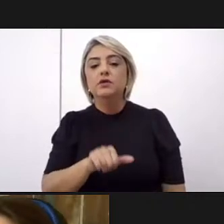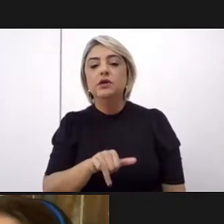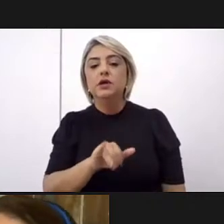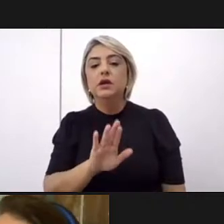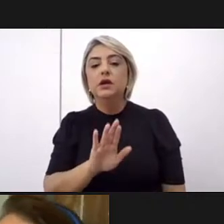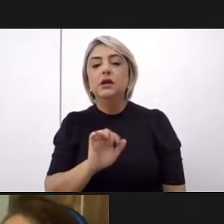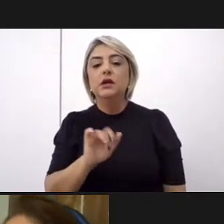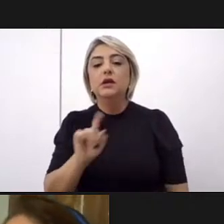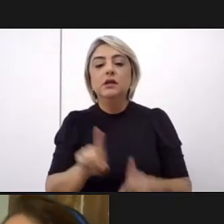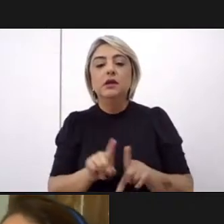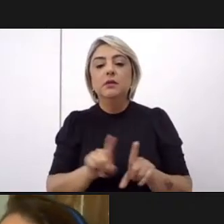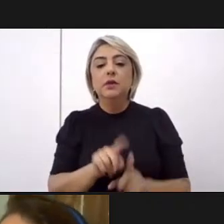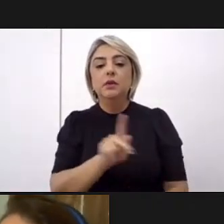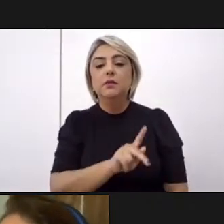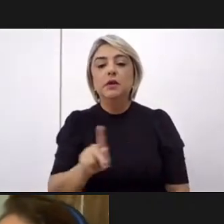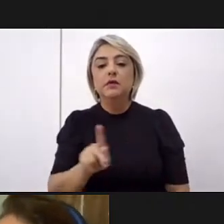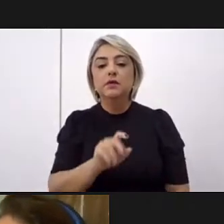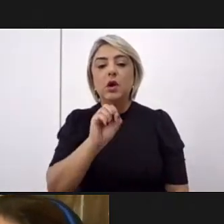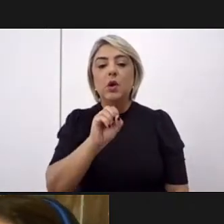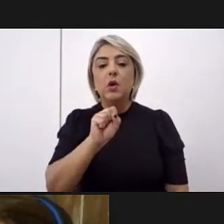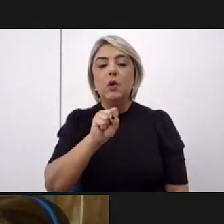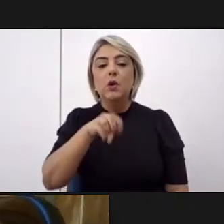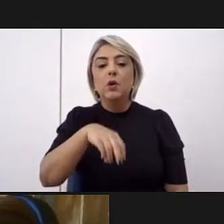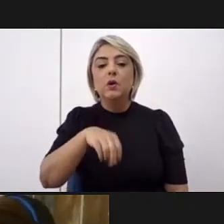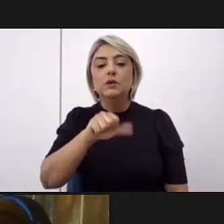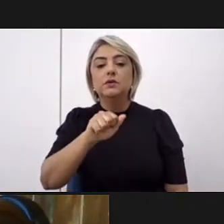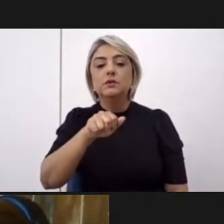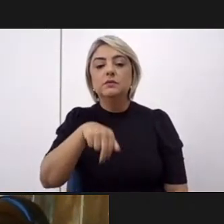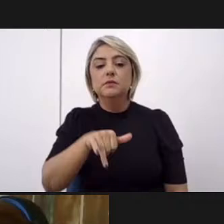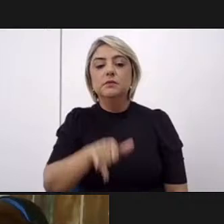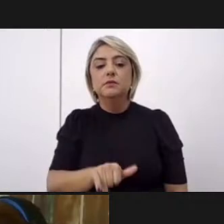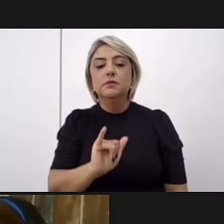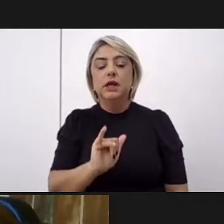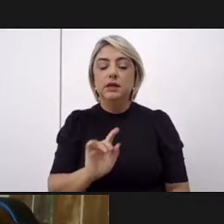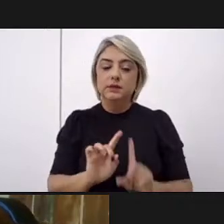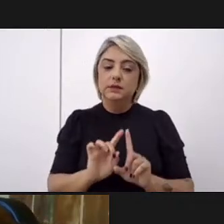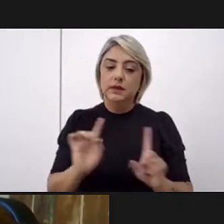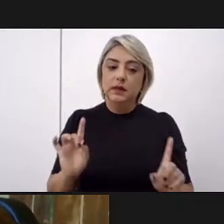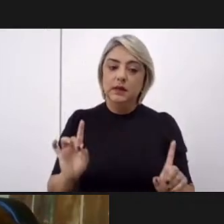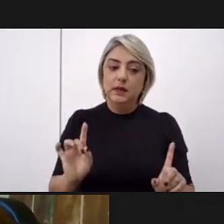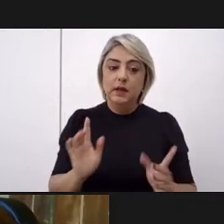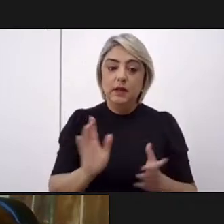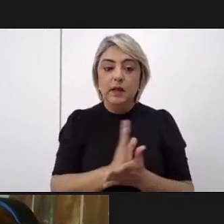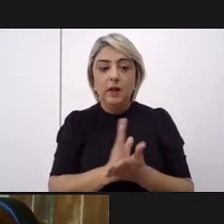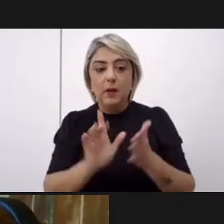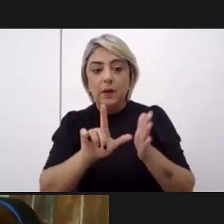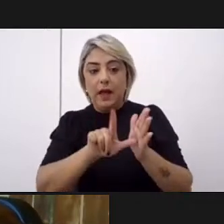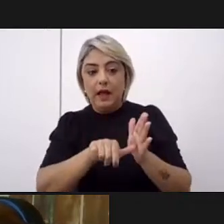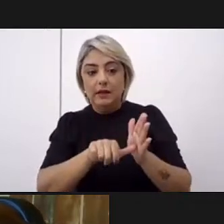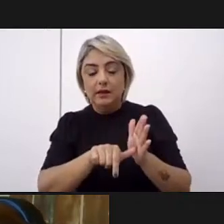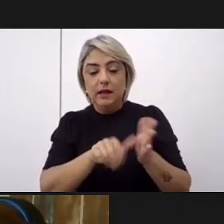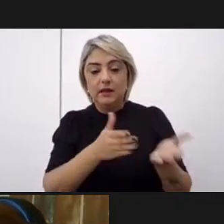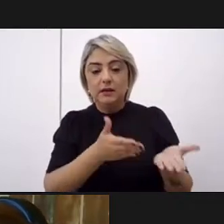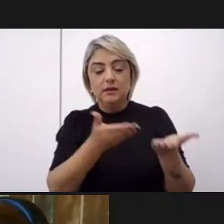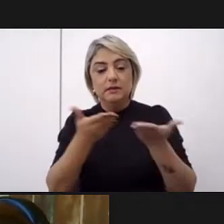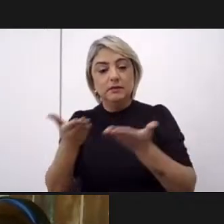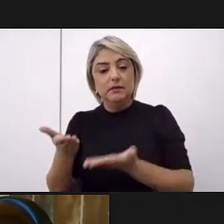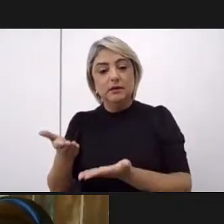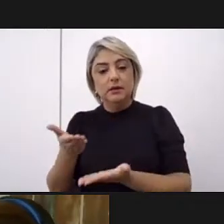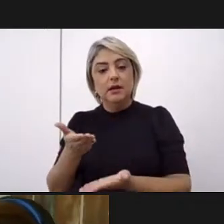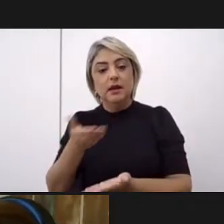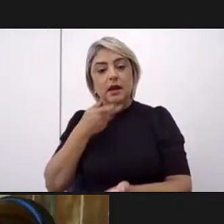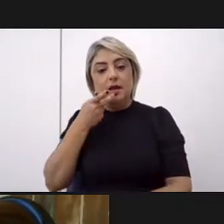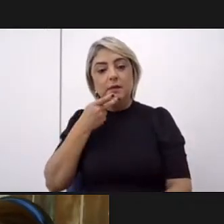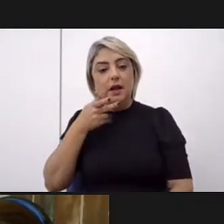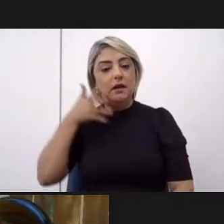So, with no further delay, I give the floor to Professor Osmany so that